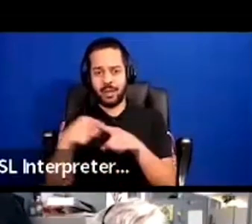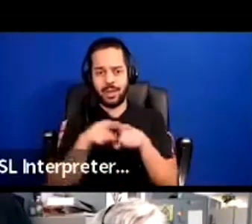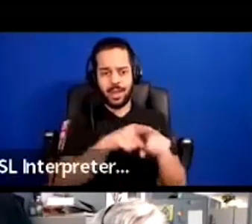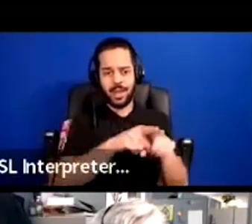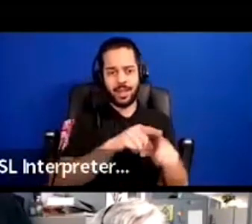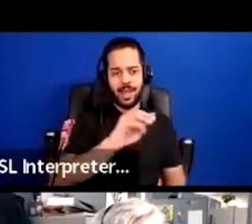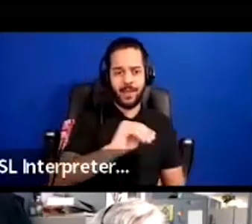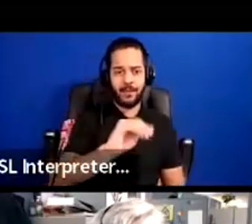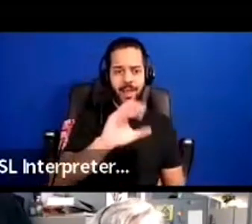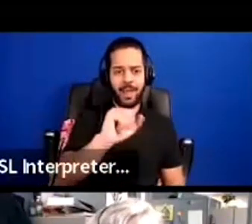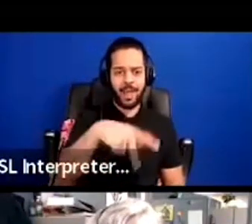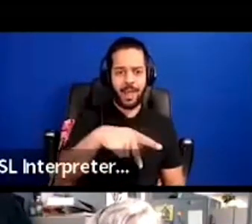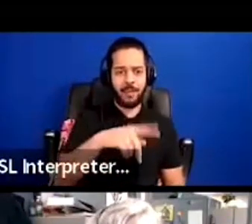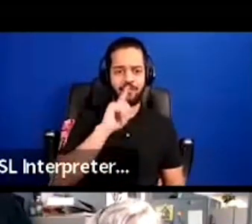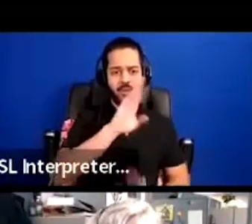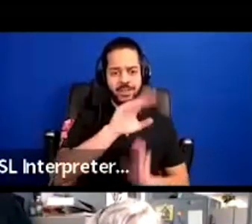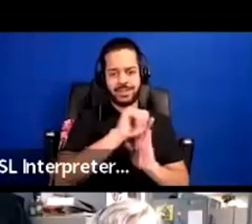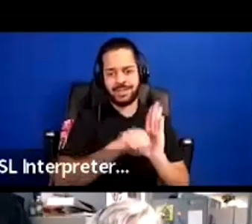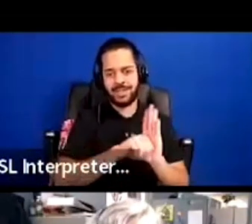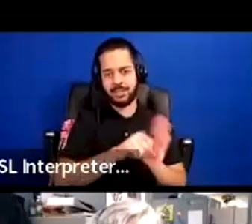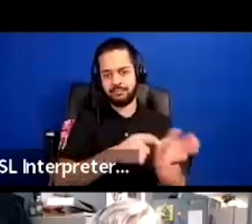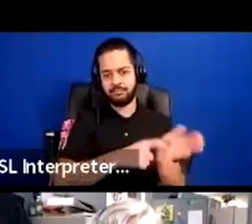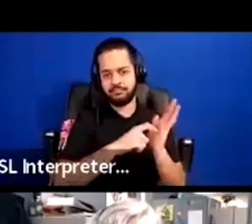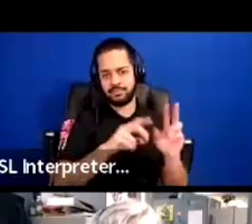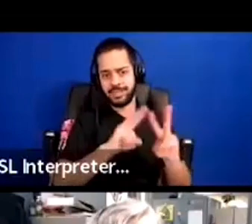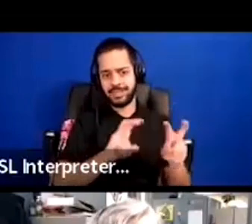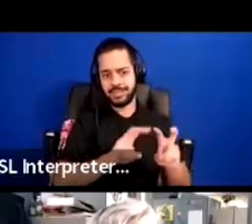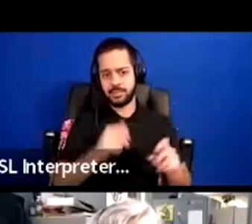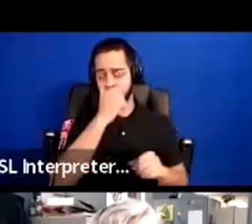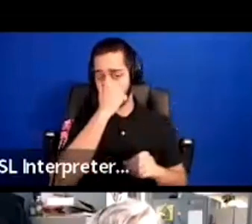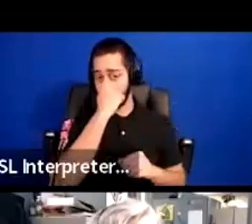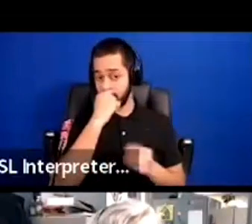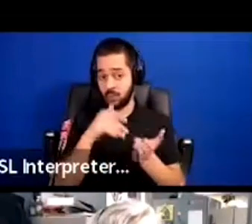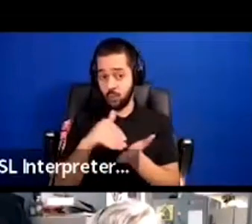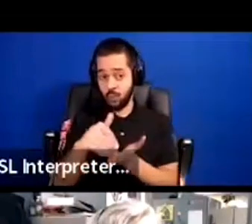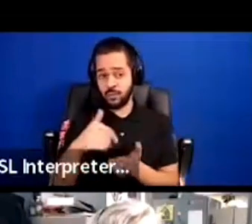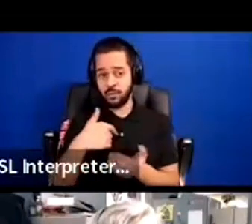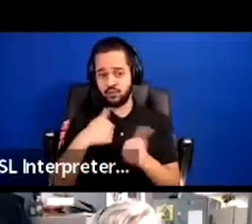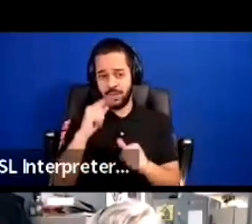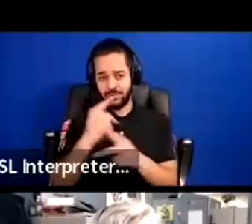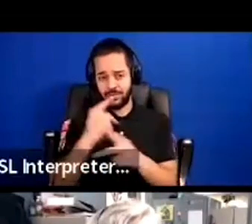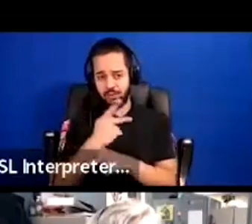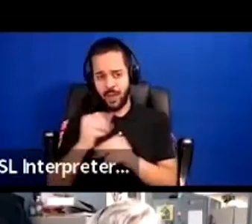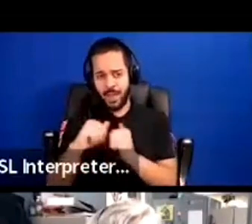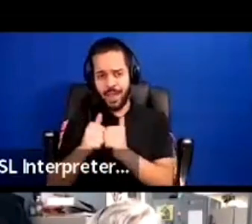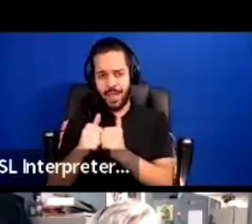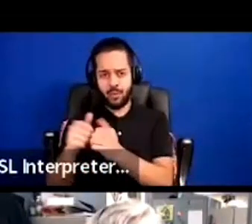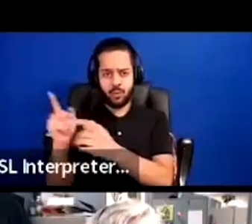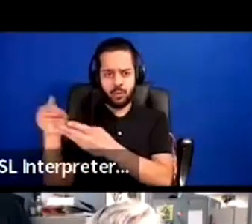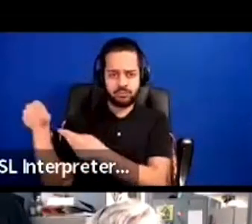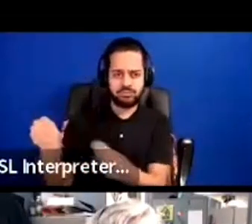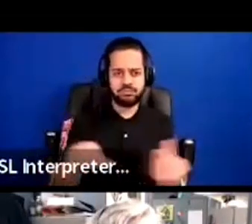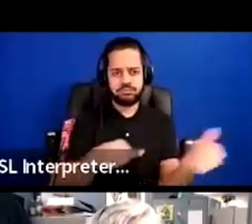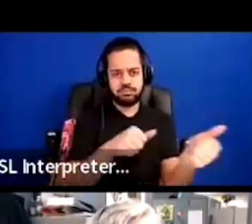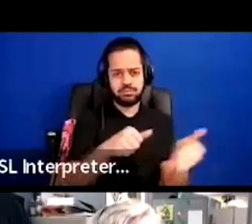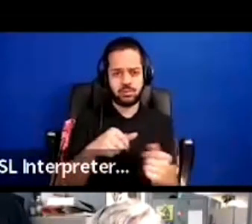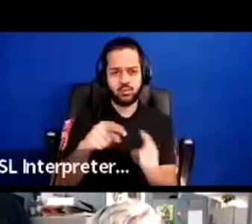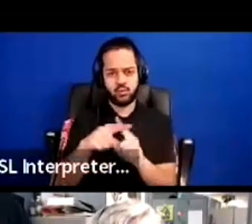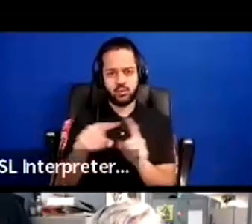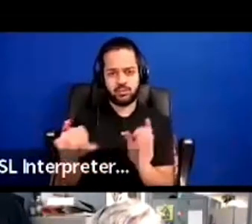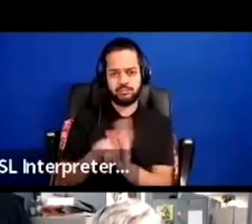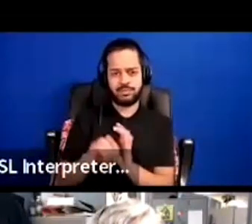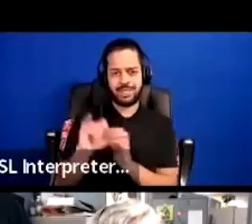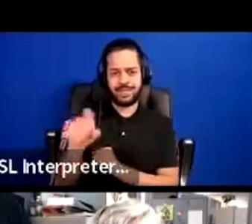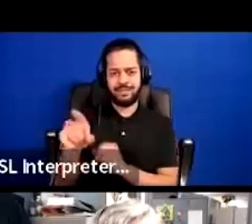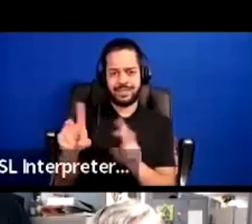that the state's using. And we spend a lot of time trying to streamline that to be able to understand, is this a great assessment or not? If